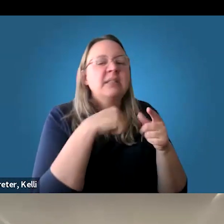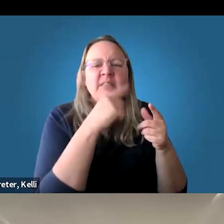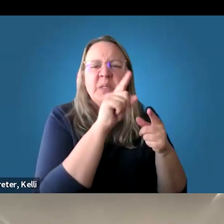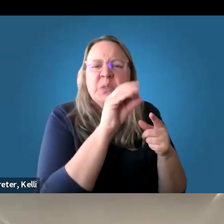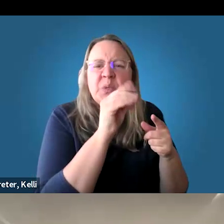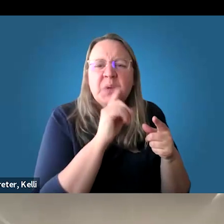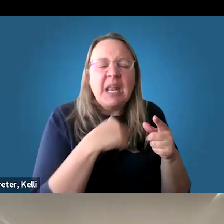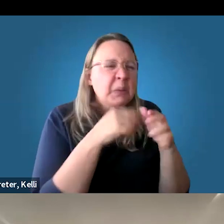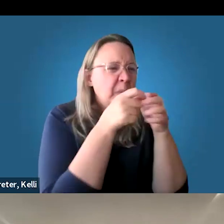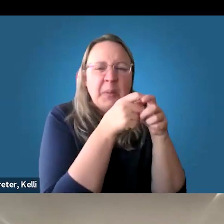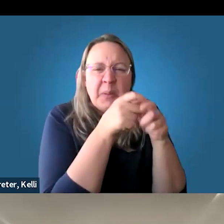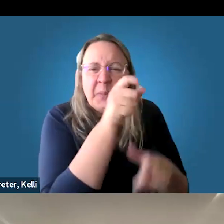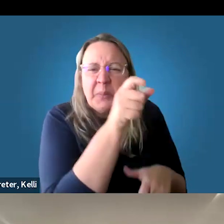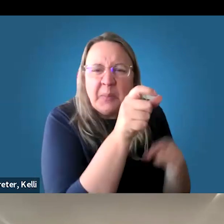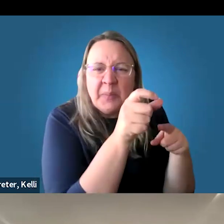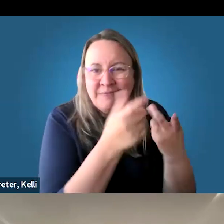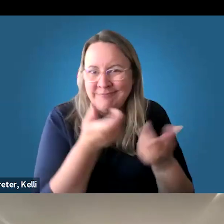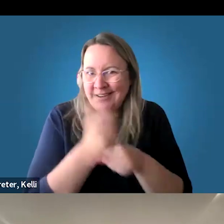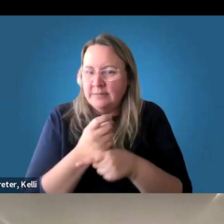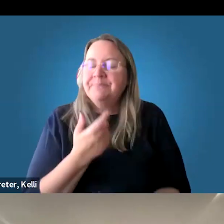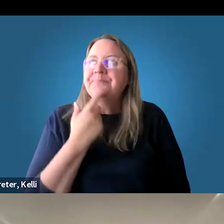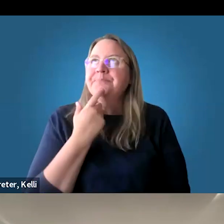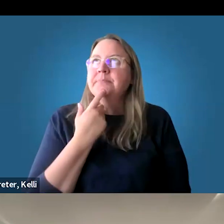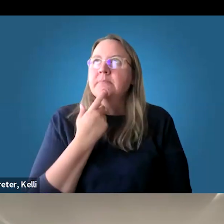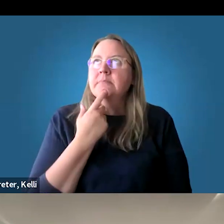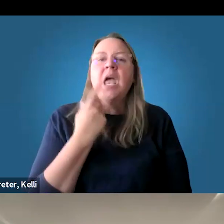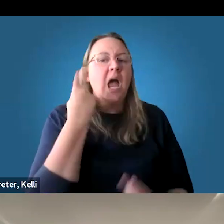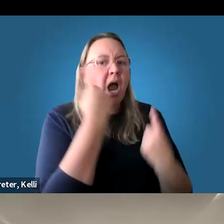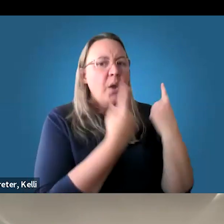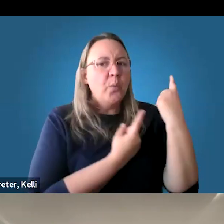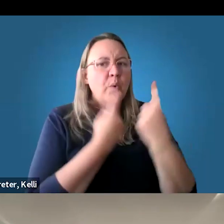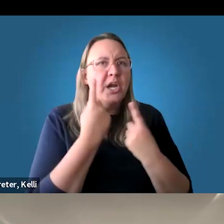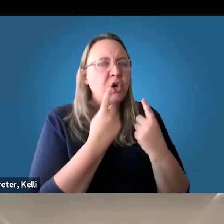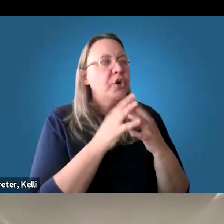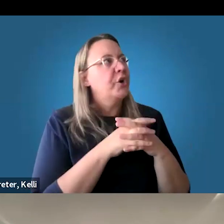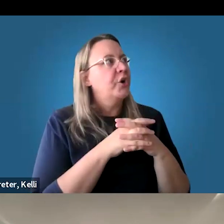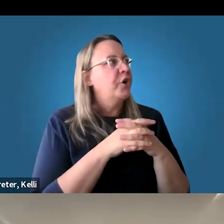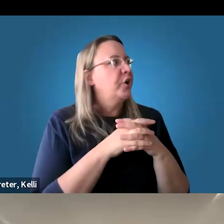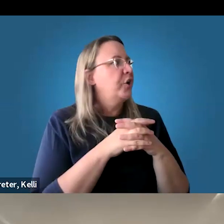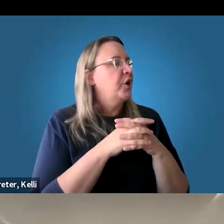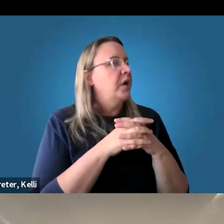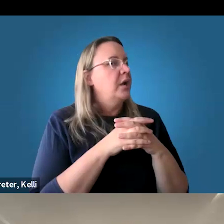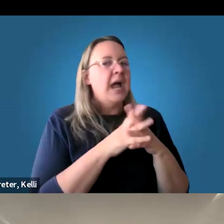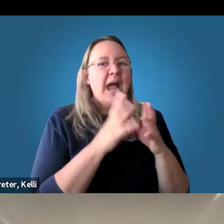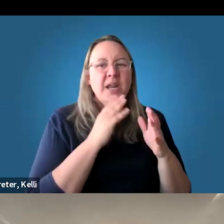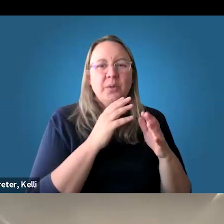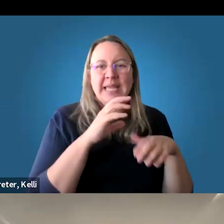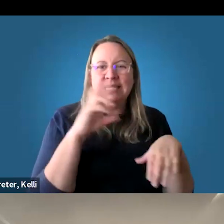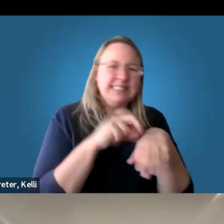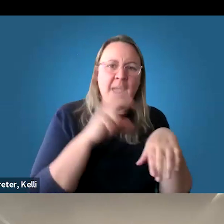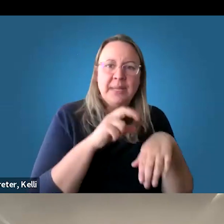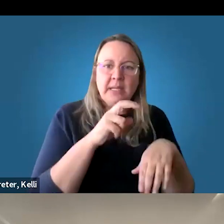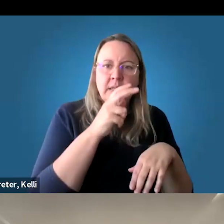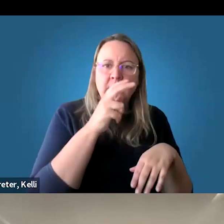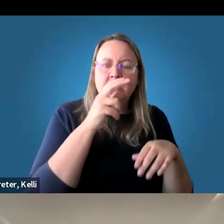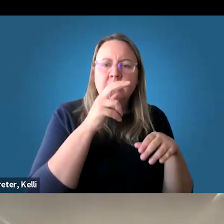like, to your point, amphibious. Um, I wonder. And I know like snapping turtles. I think they eat fish, but